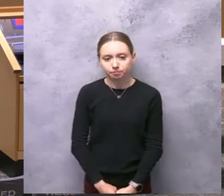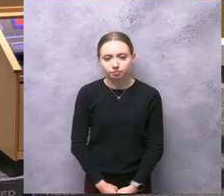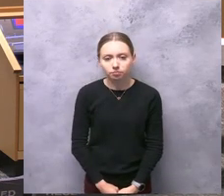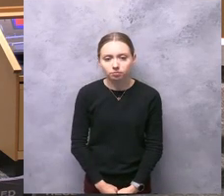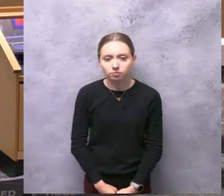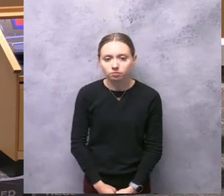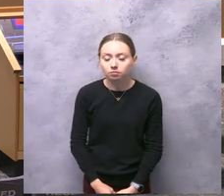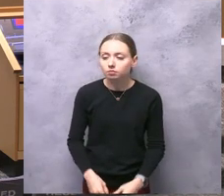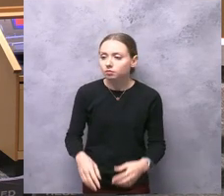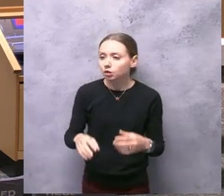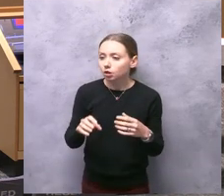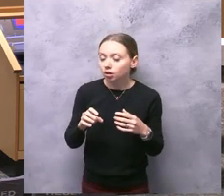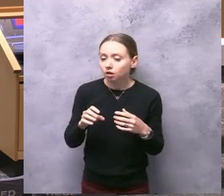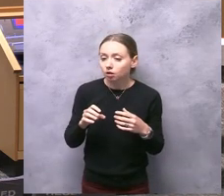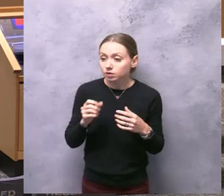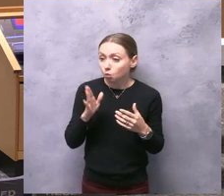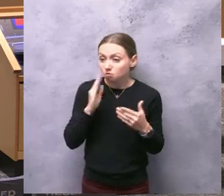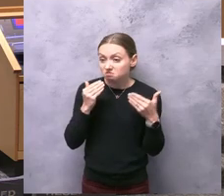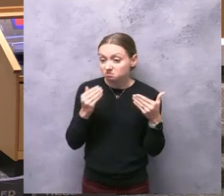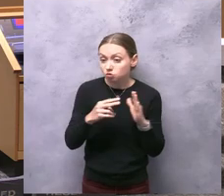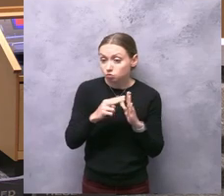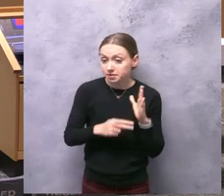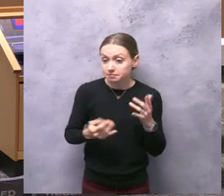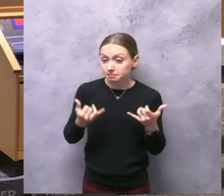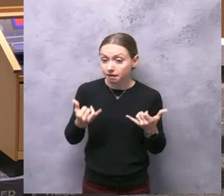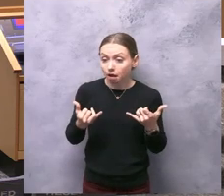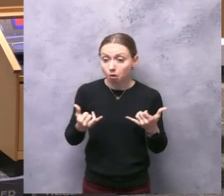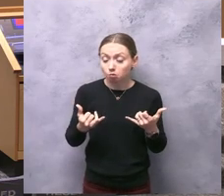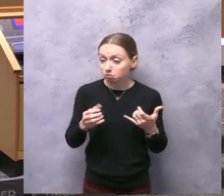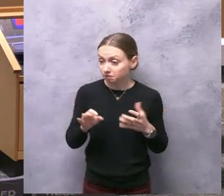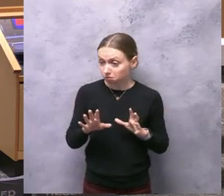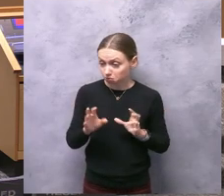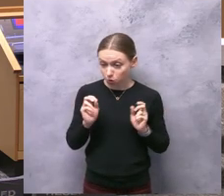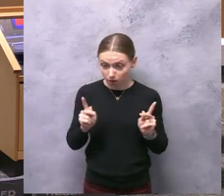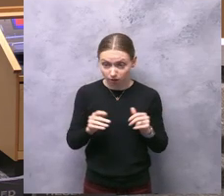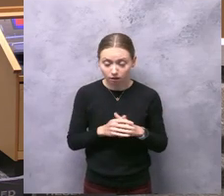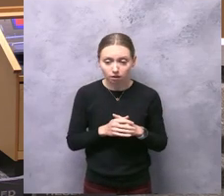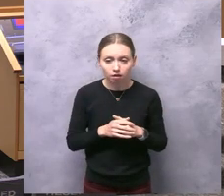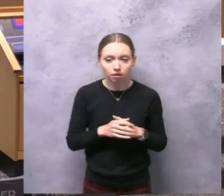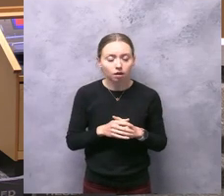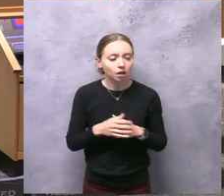So let's read them into the minutes at this point. That's okay.